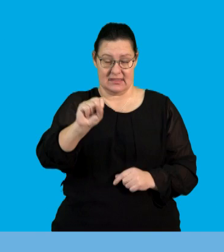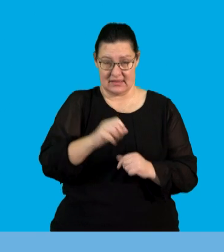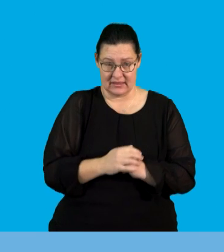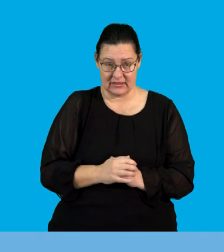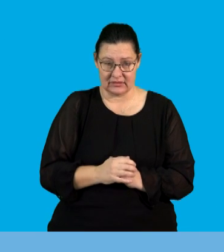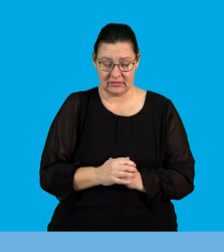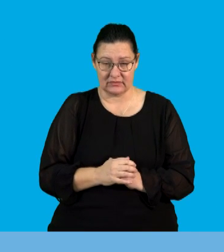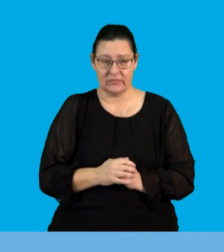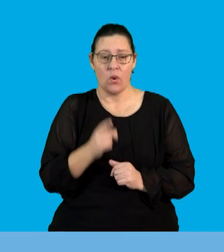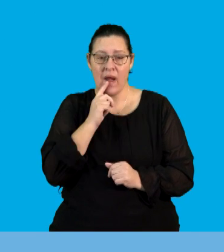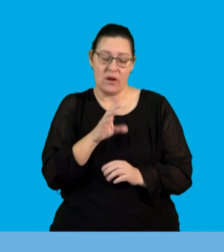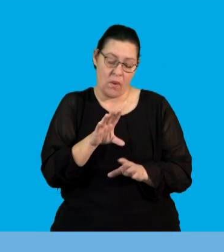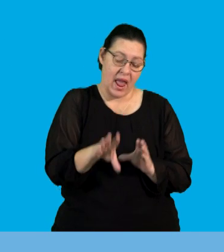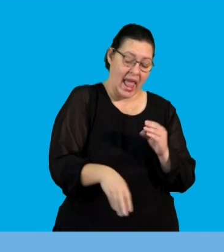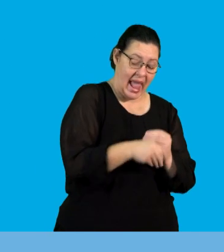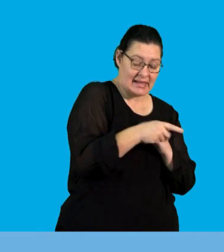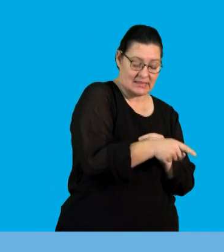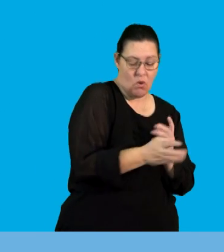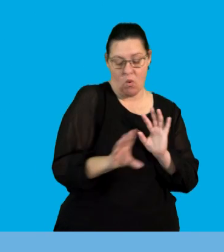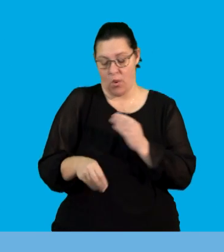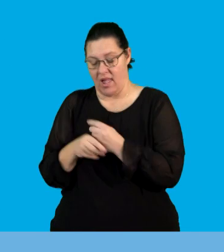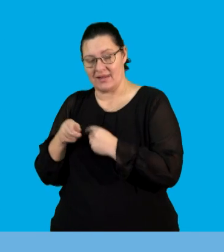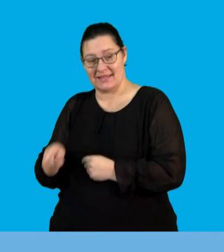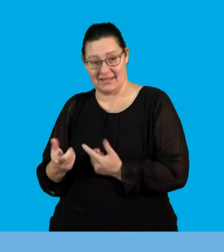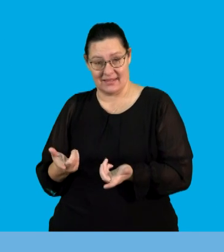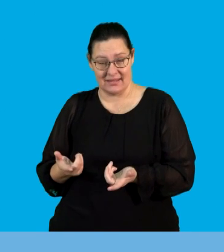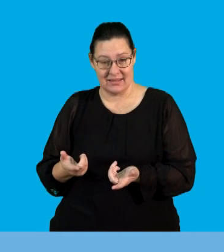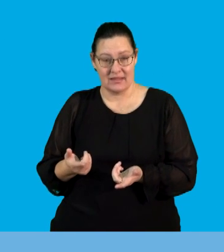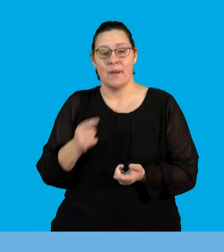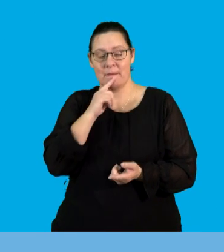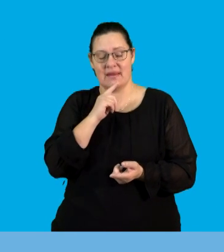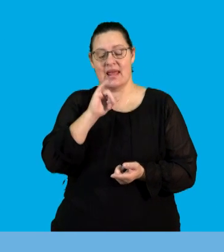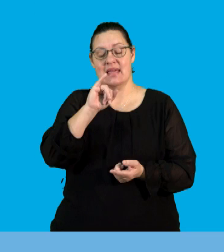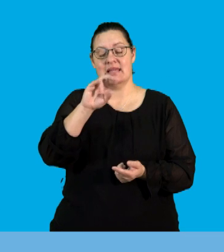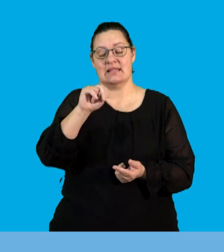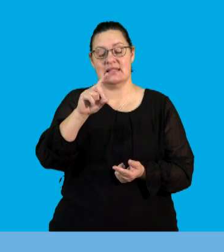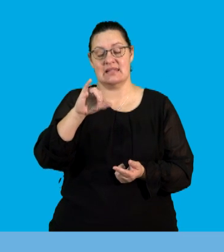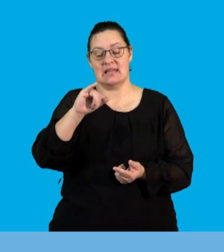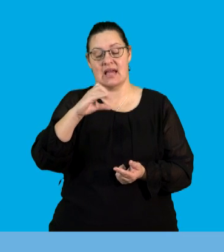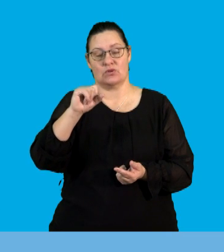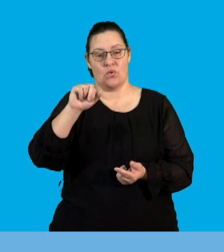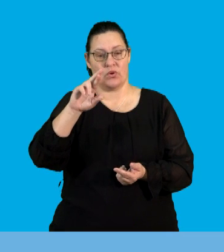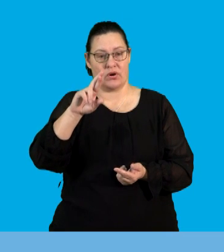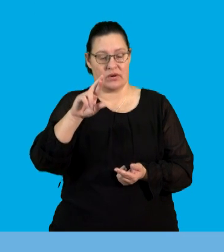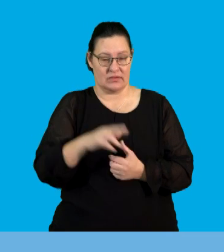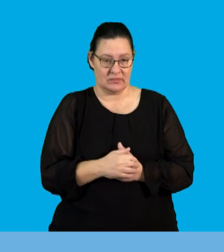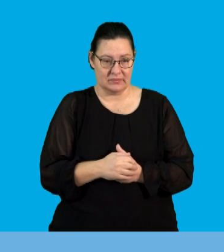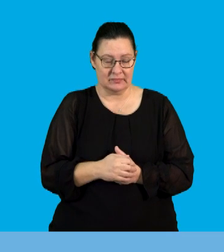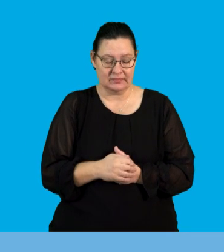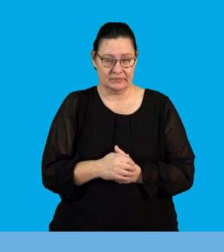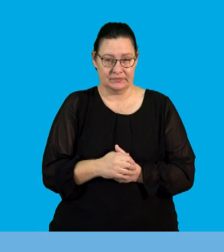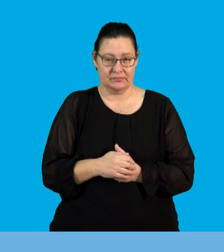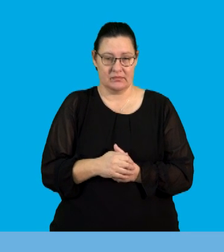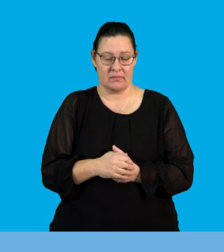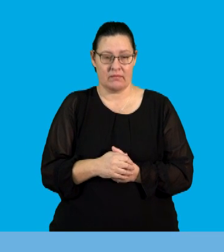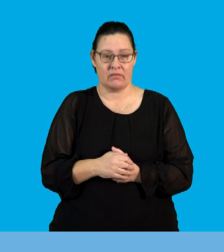when we add them to either a basic substance or an acidic substance. So they are indicators. So it's called an